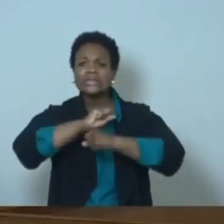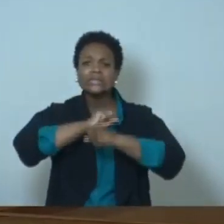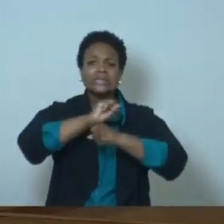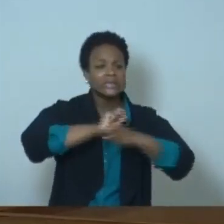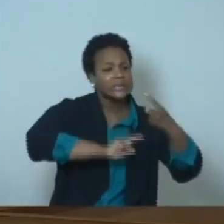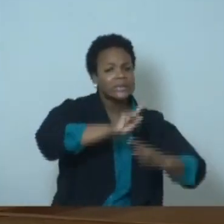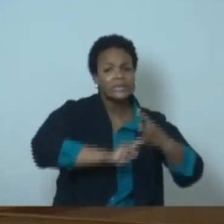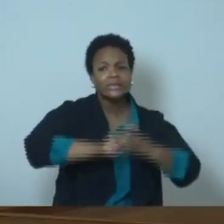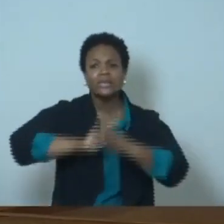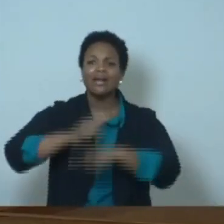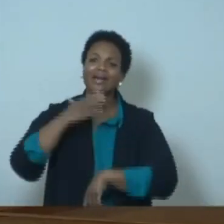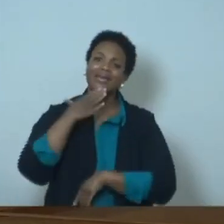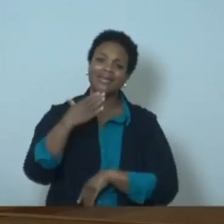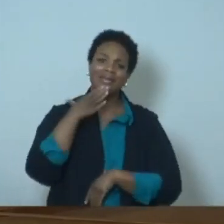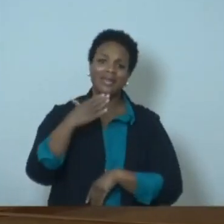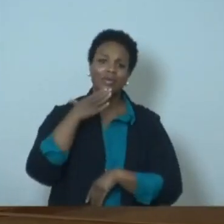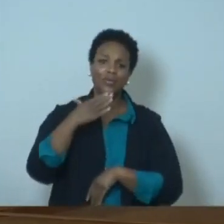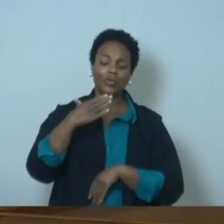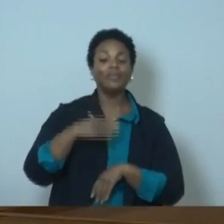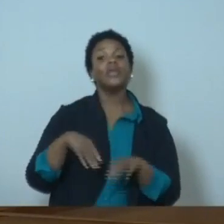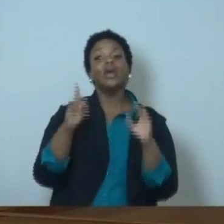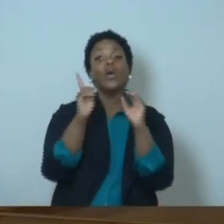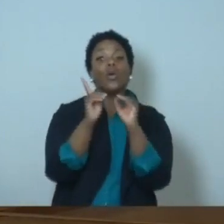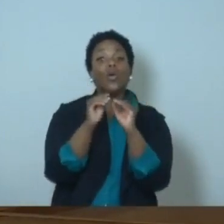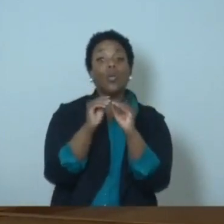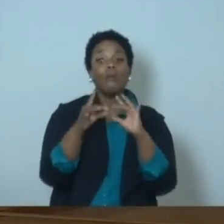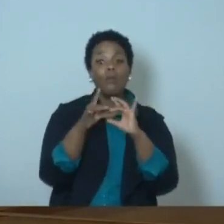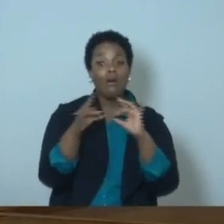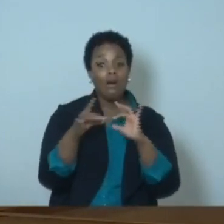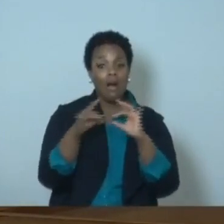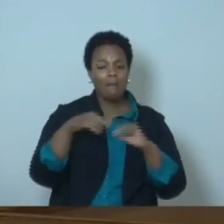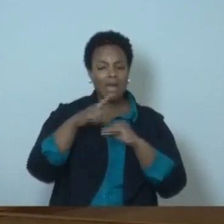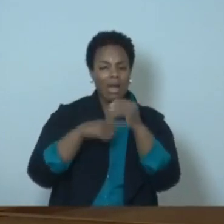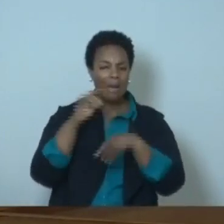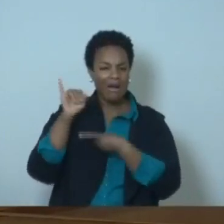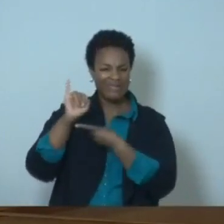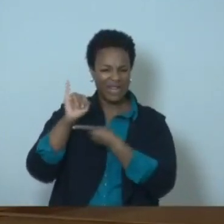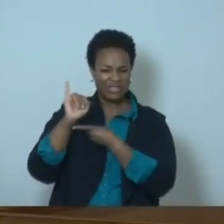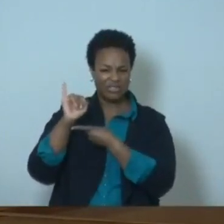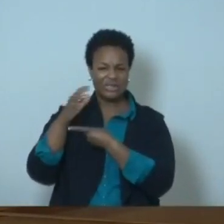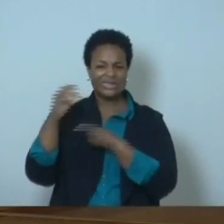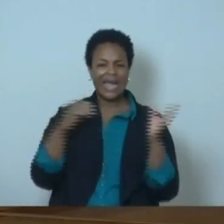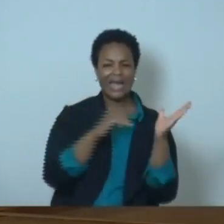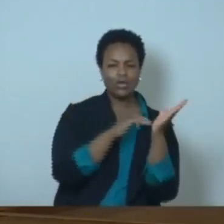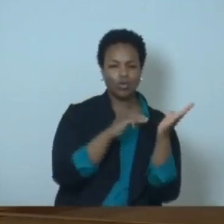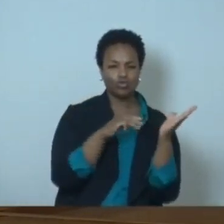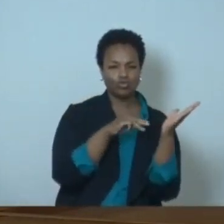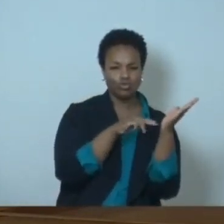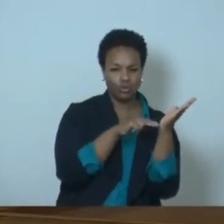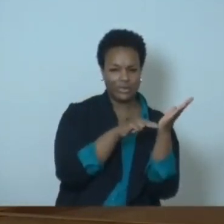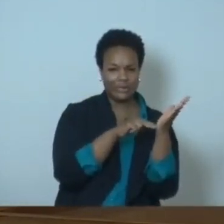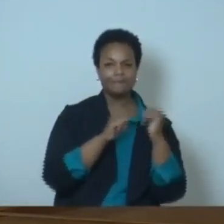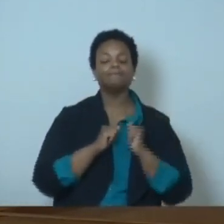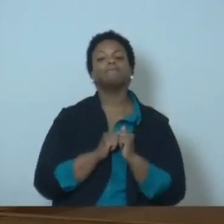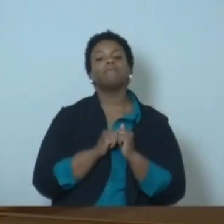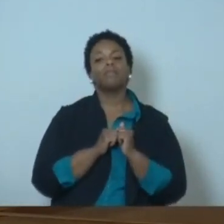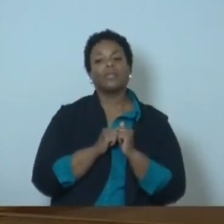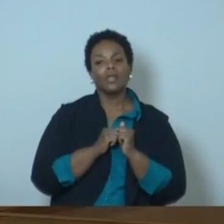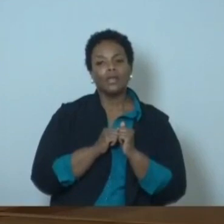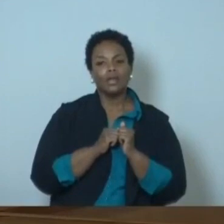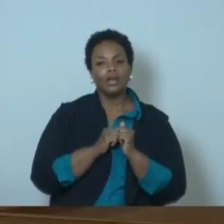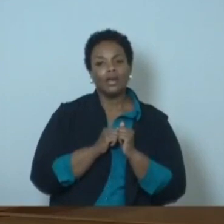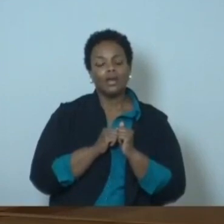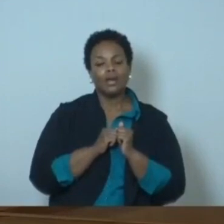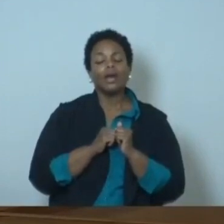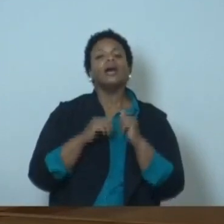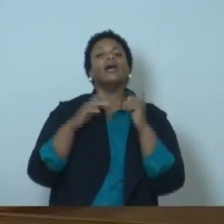wanted to address briefly, and then I'll finish on infections in healthcare workers. One article said they'd skyrocketed, and it